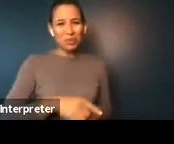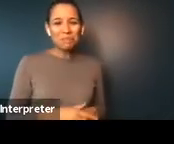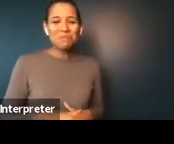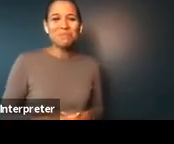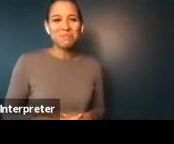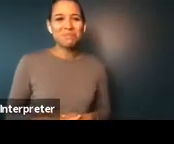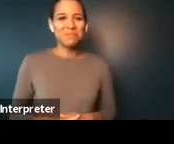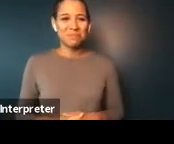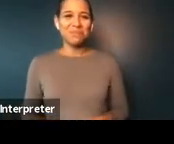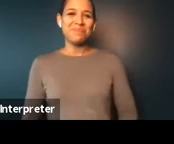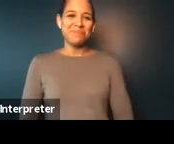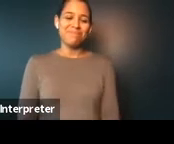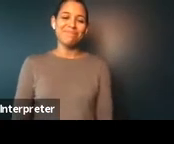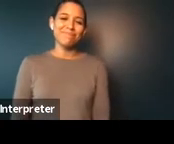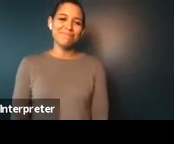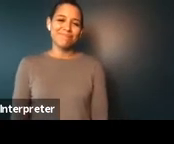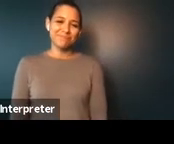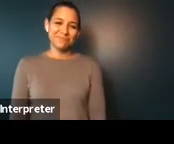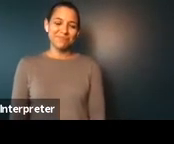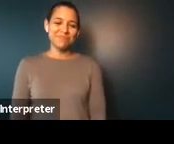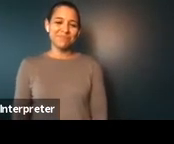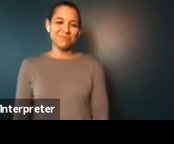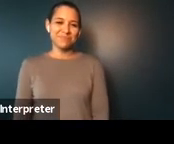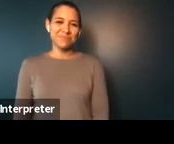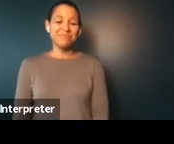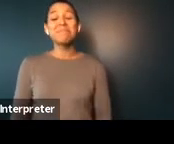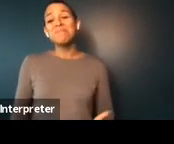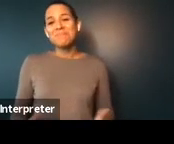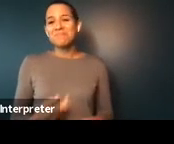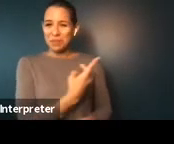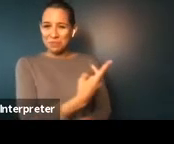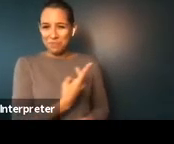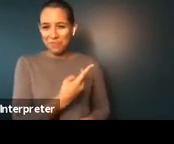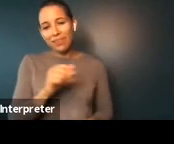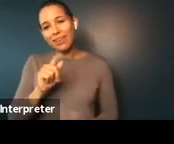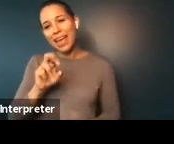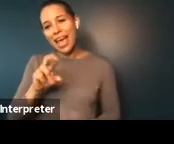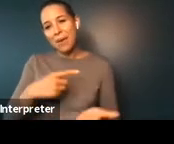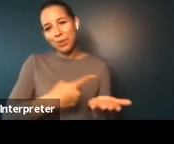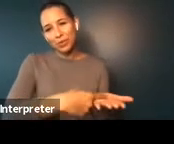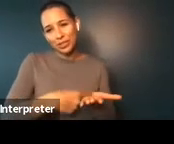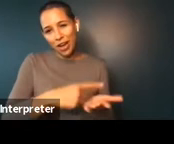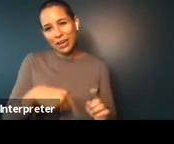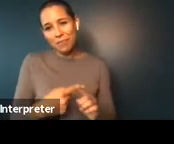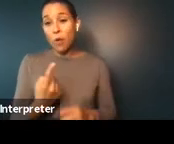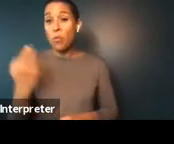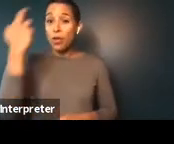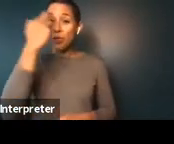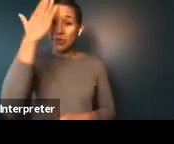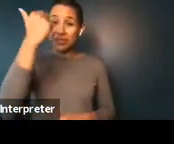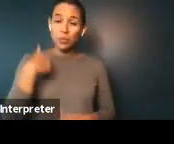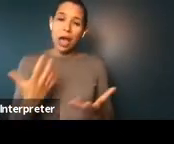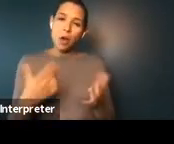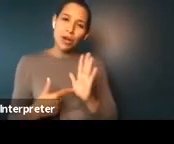Um, so one of the things that Amber and I were talking about and one of the reasons I wanted to show this